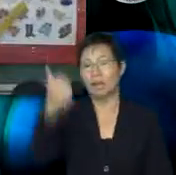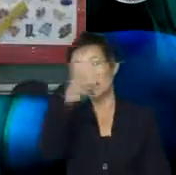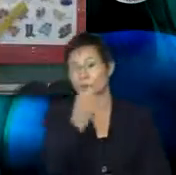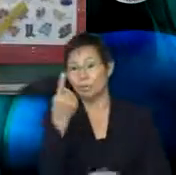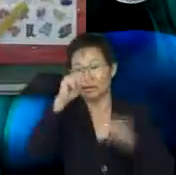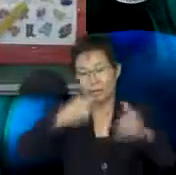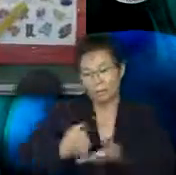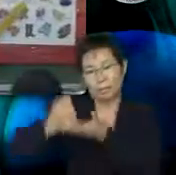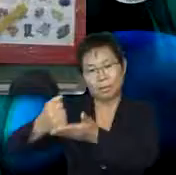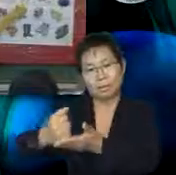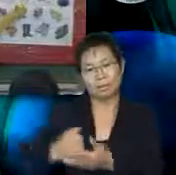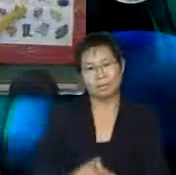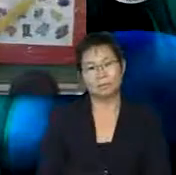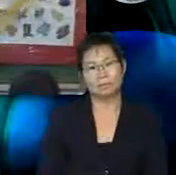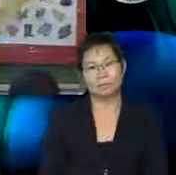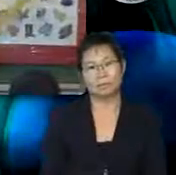Anyone can help her?